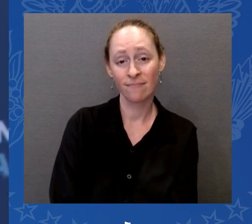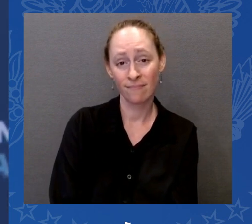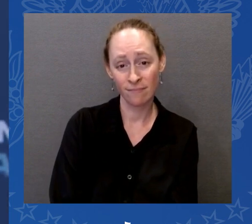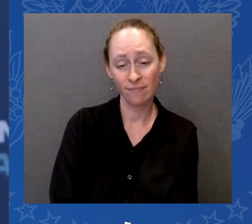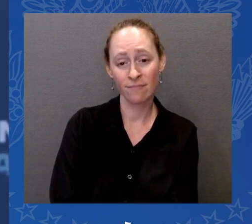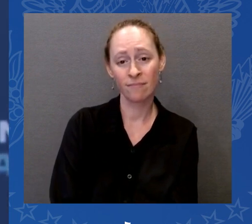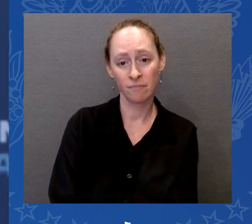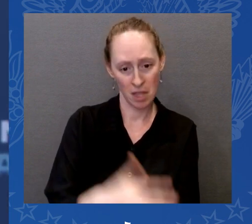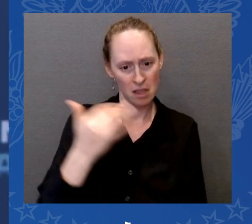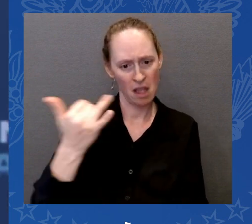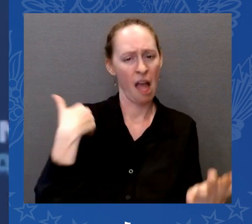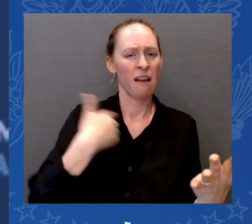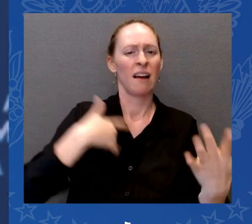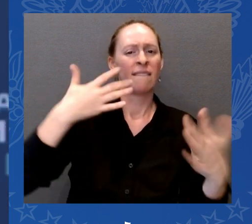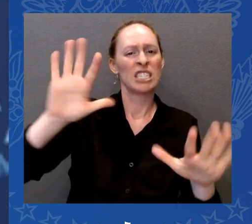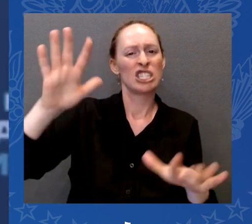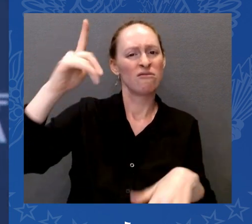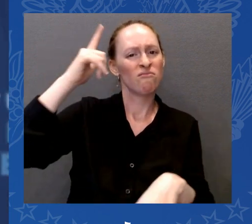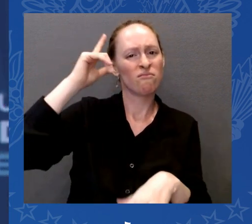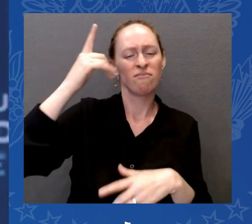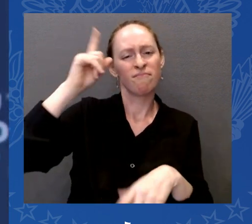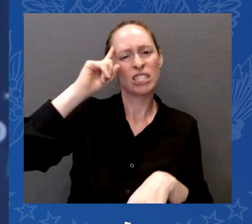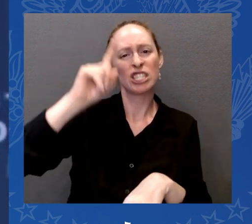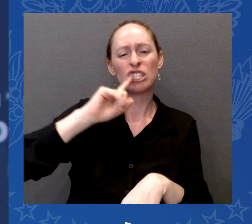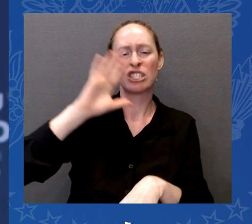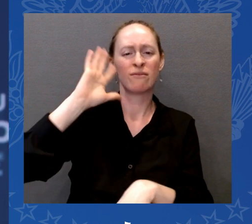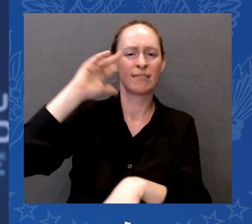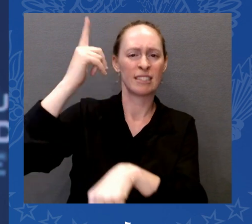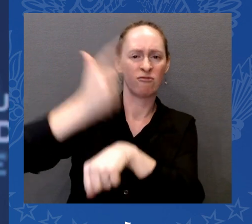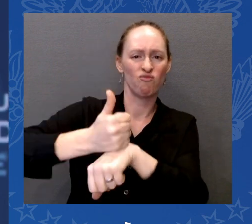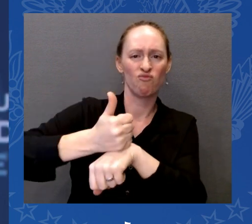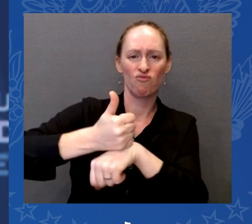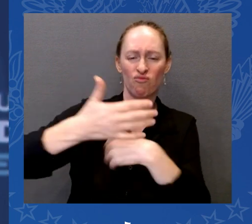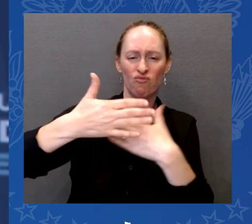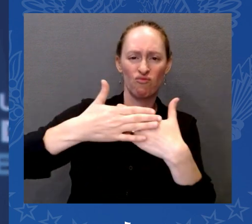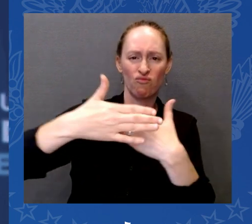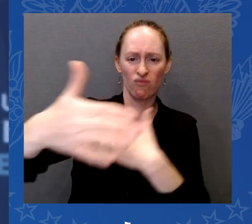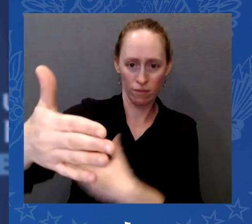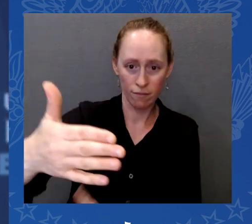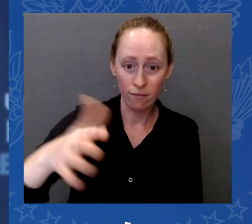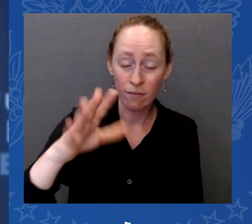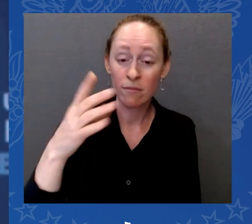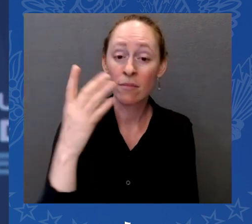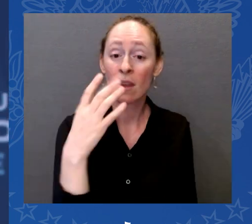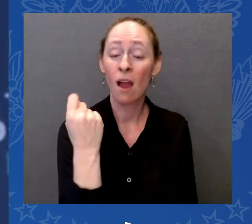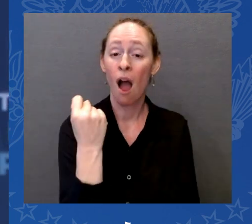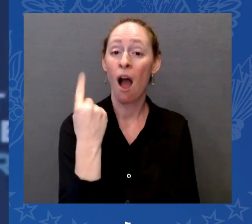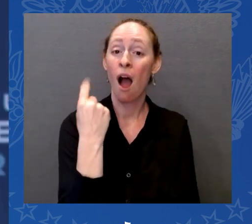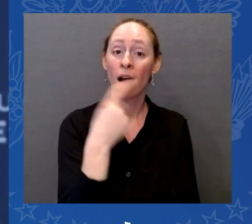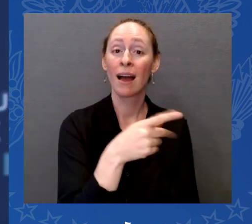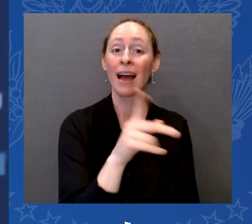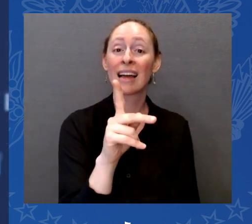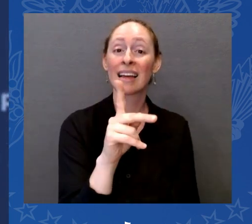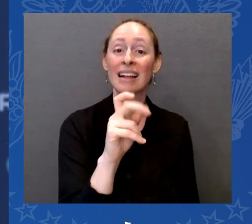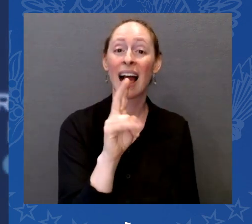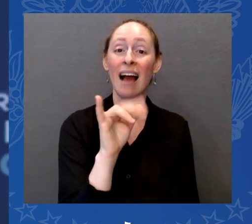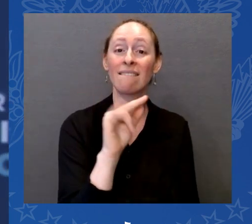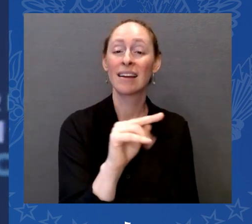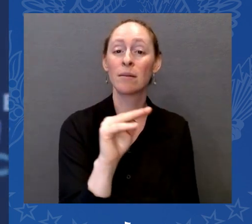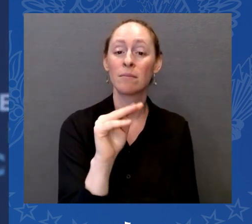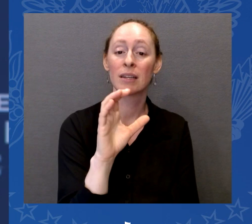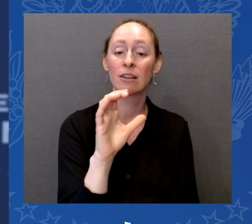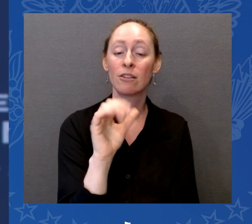That's all in stark contrast to Kevin McCarthy's Republican leader of the House of Representatives and his fellow MAGA Republicans who say their number